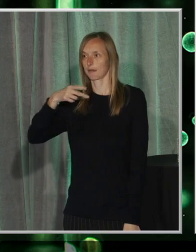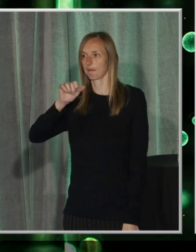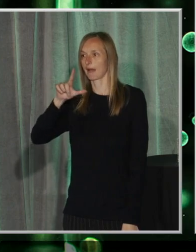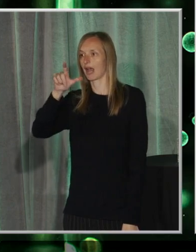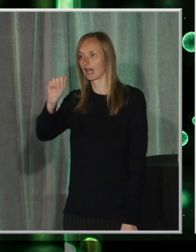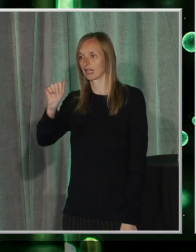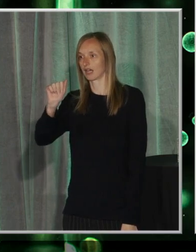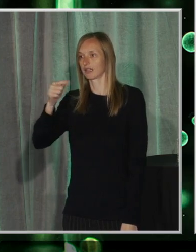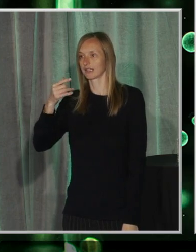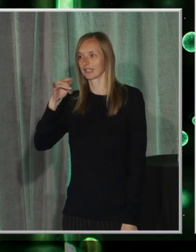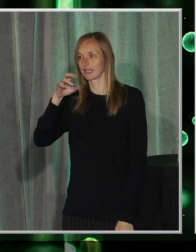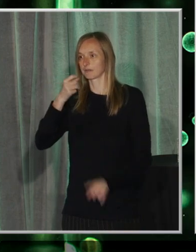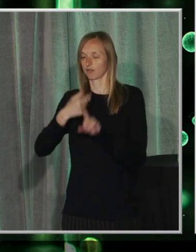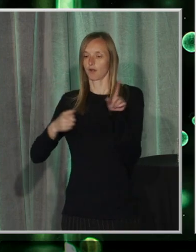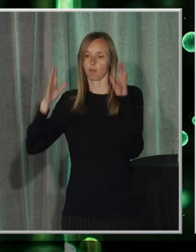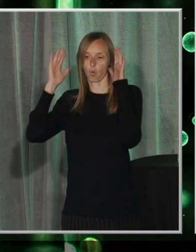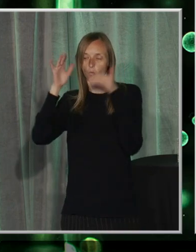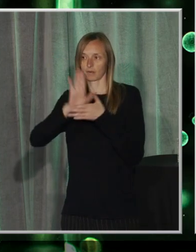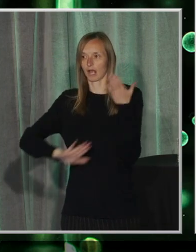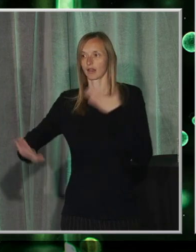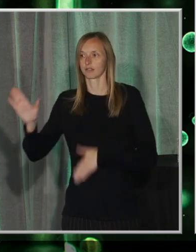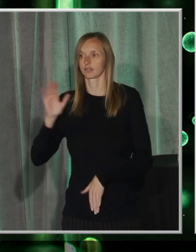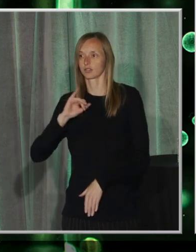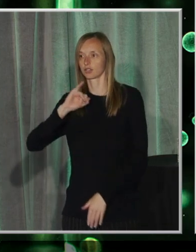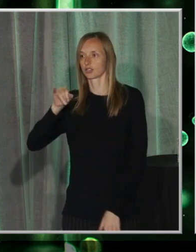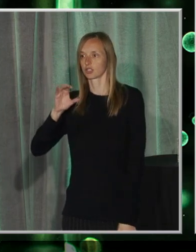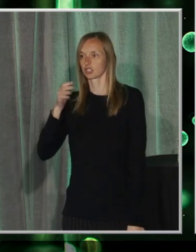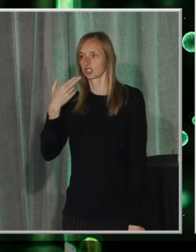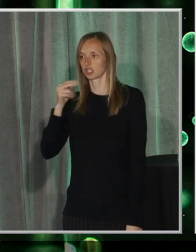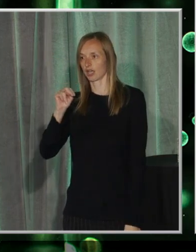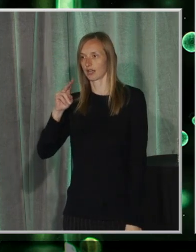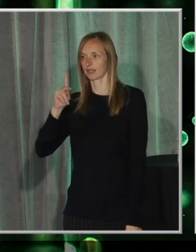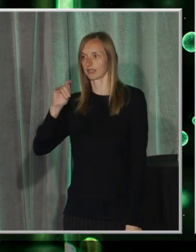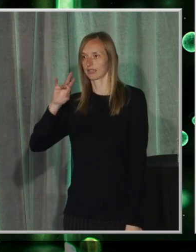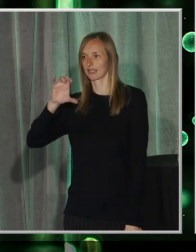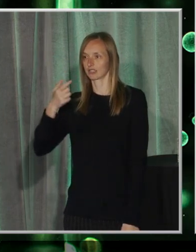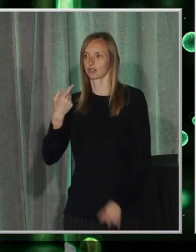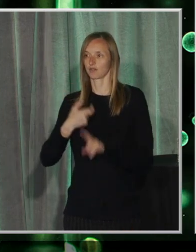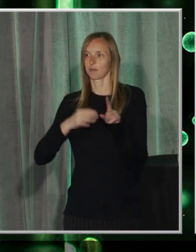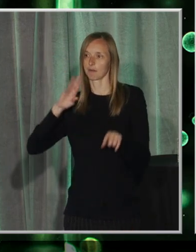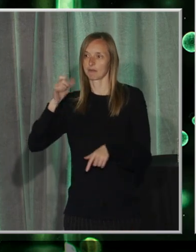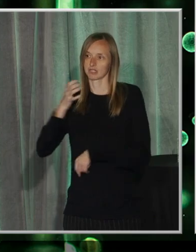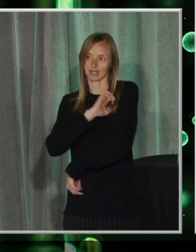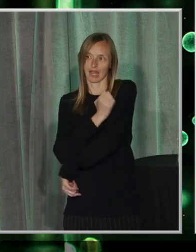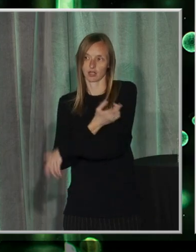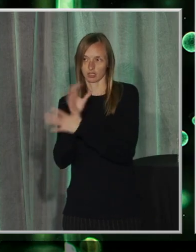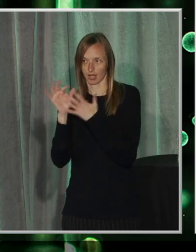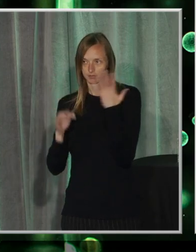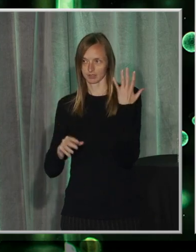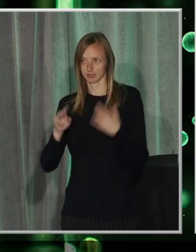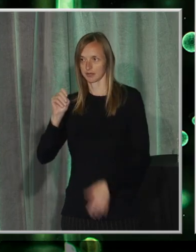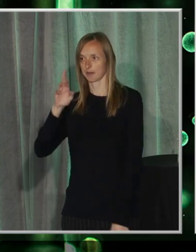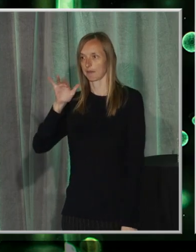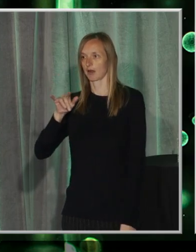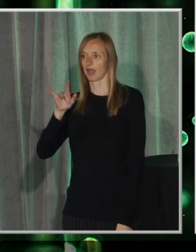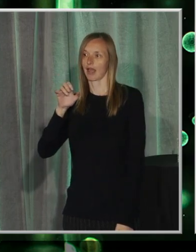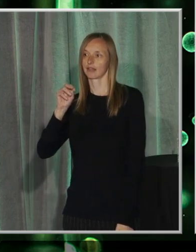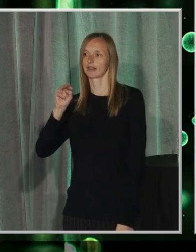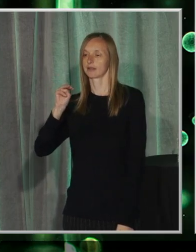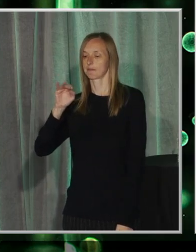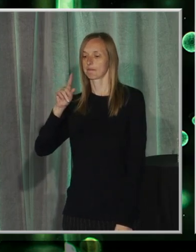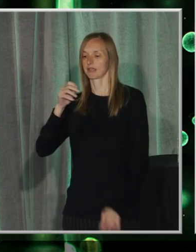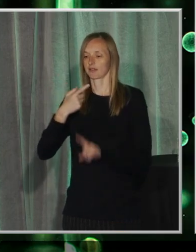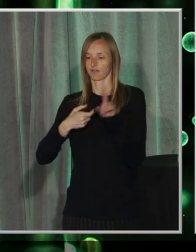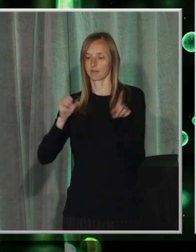Michelle Sapala Gibbs of Hope College. John Kinch of Michigan Energy Options. Mary Ellen Mika of